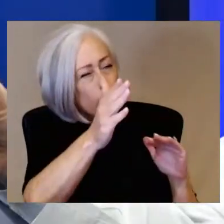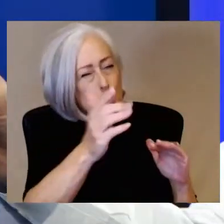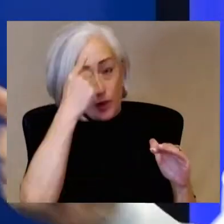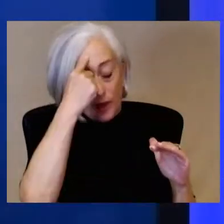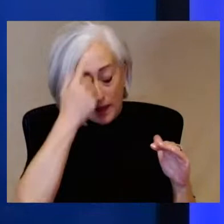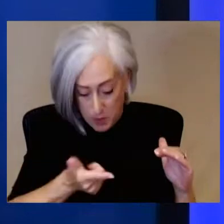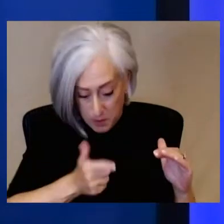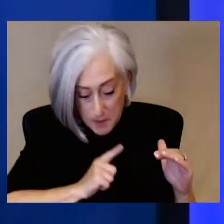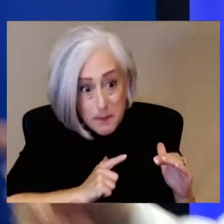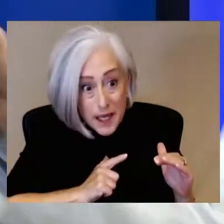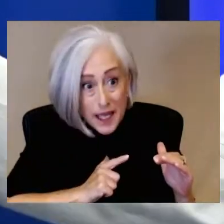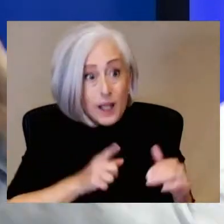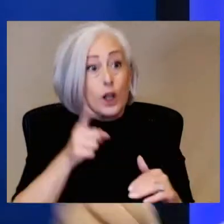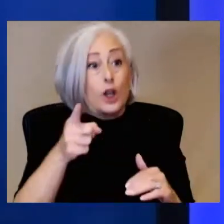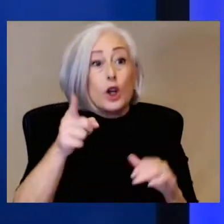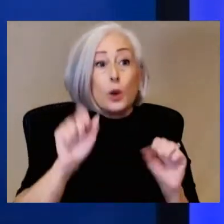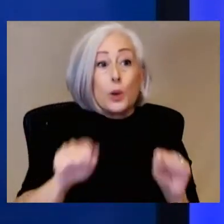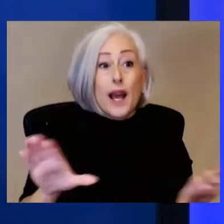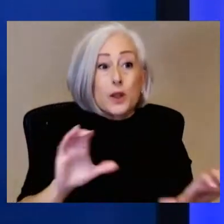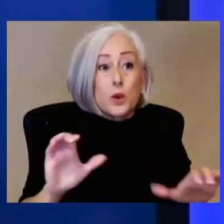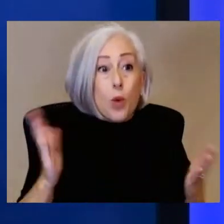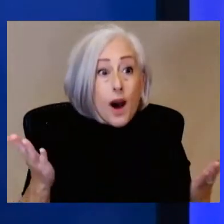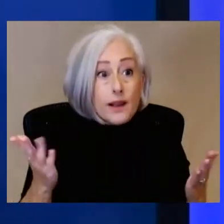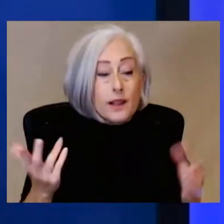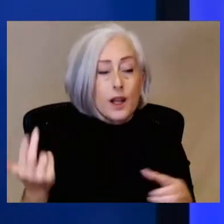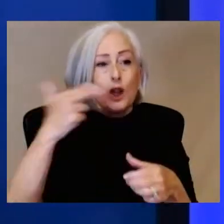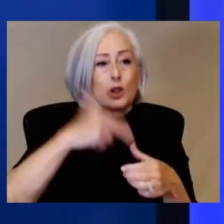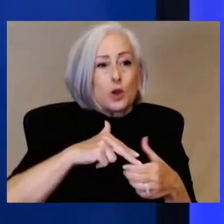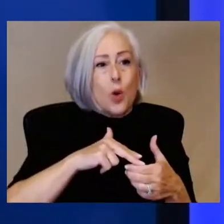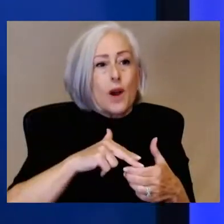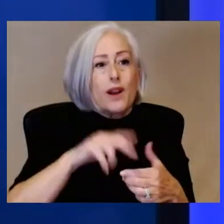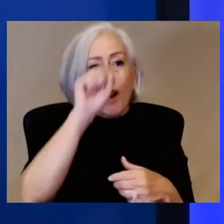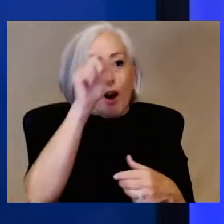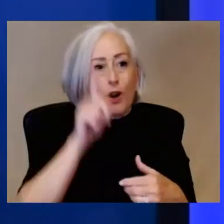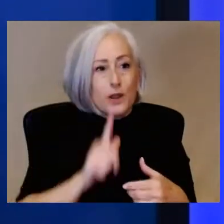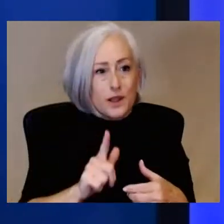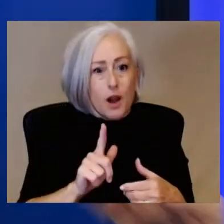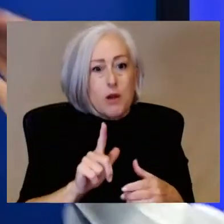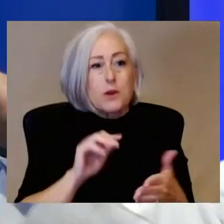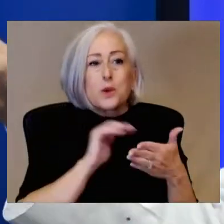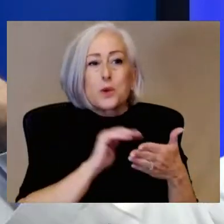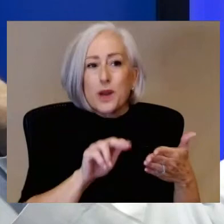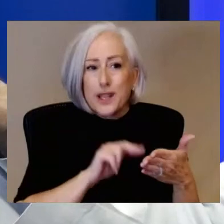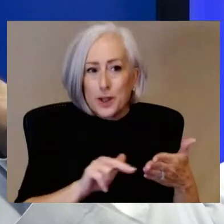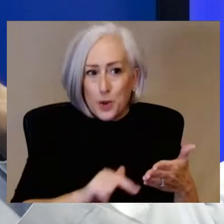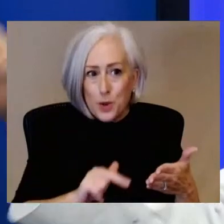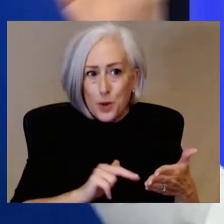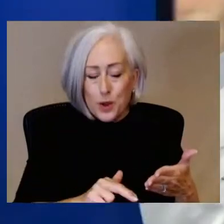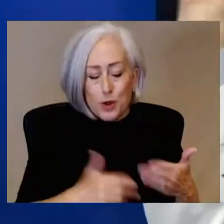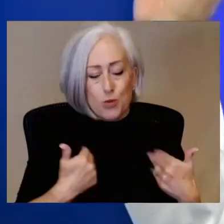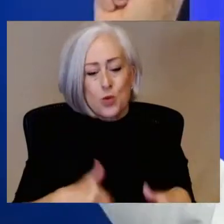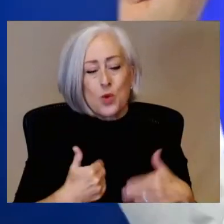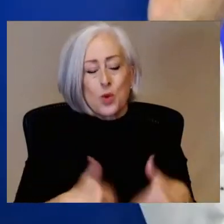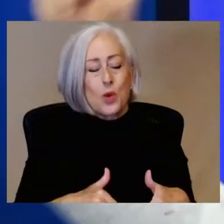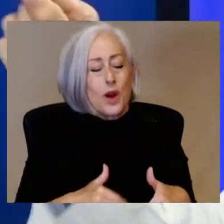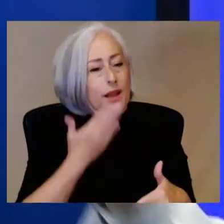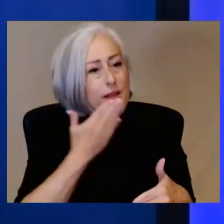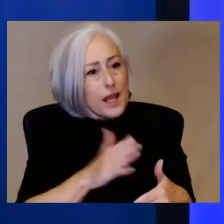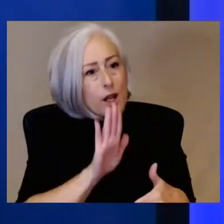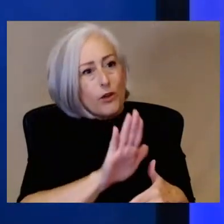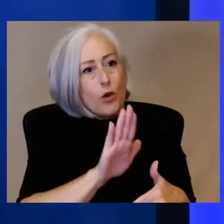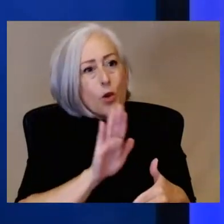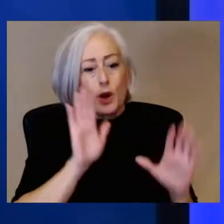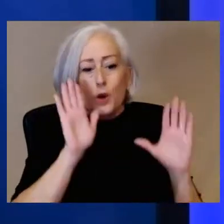these Alzheimer's research things that Dr. Burns mentioned. That is incredibly important. Thank you for the great work that you and your team are doing. This is a big deal. You